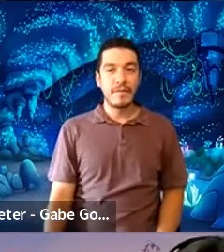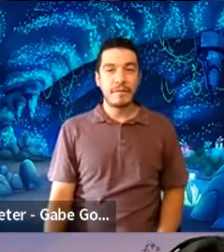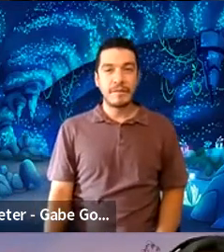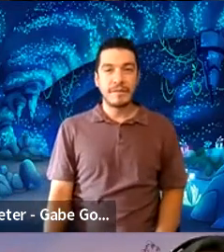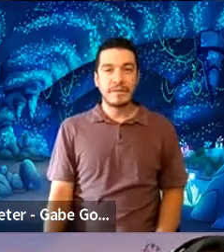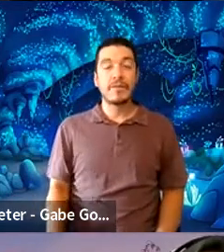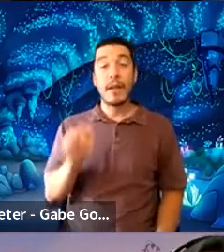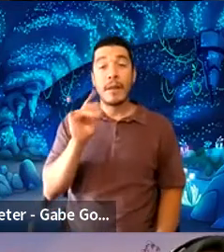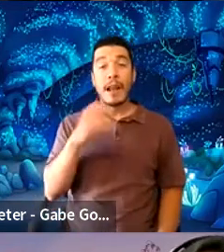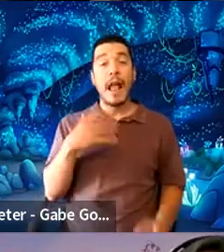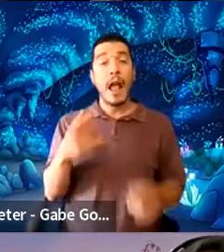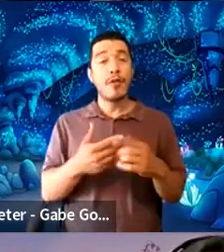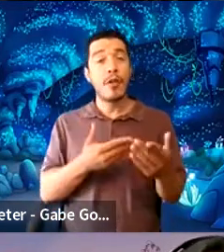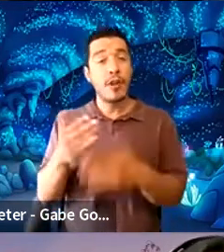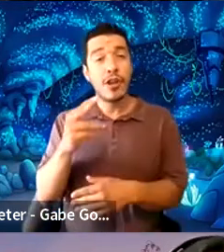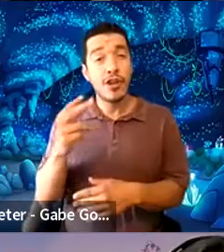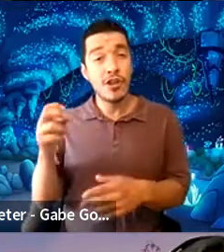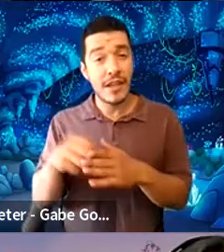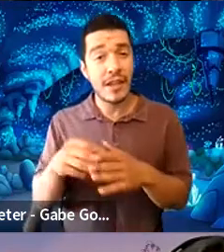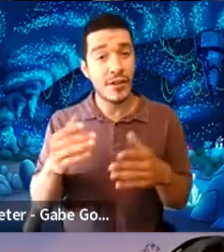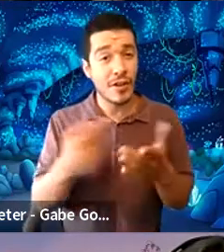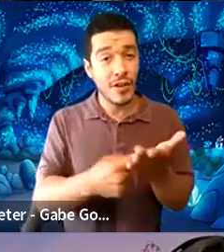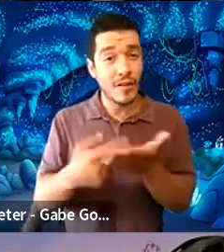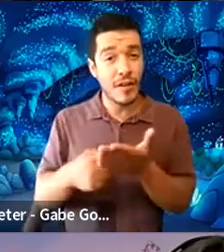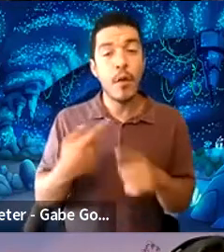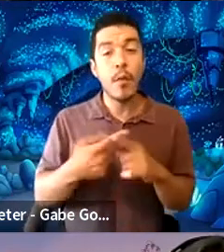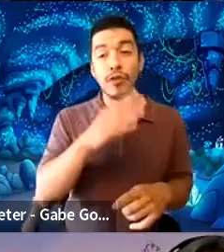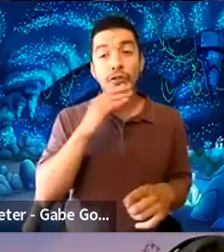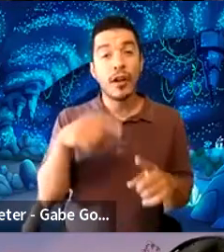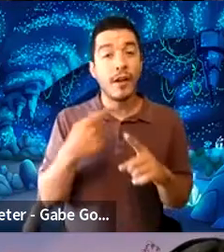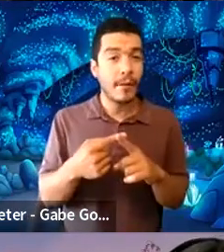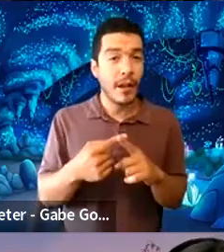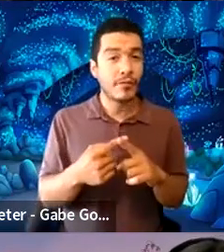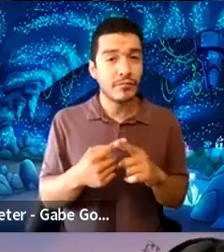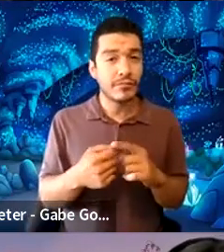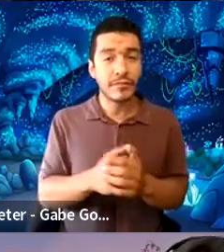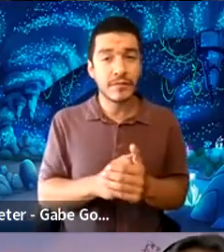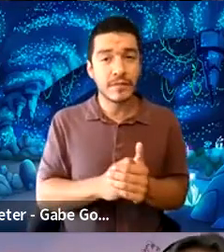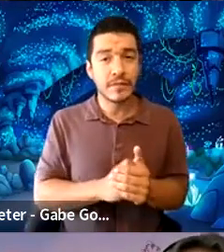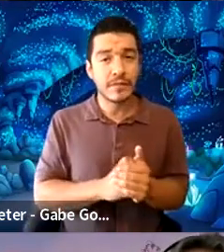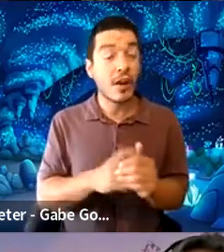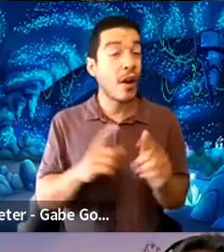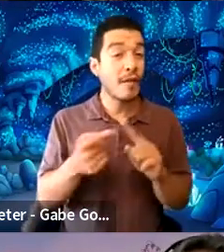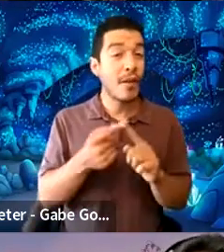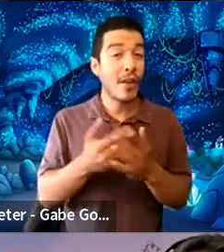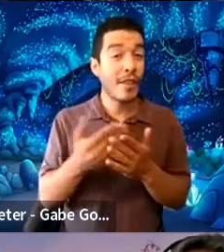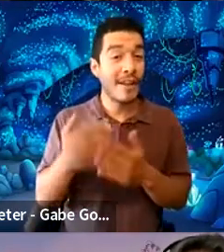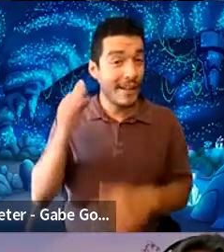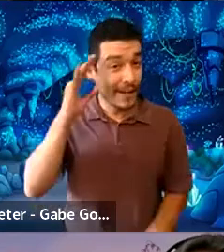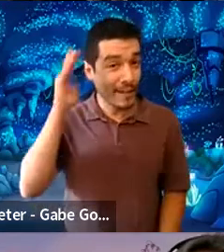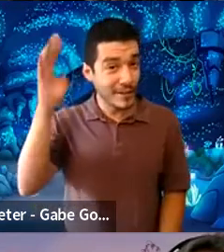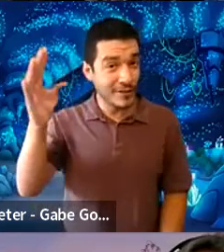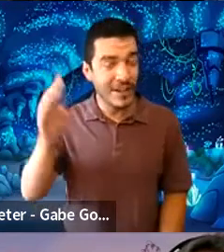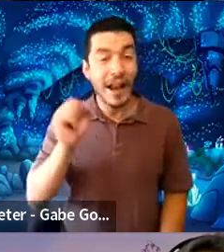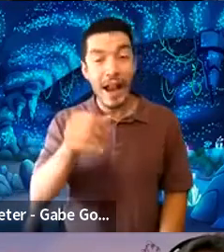bring Chee into the conversation. And when you were talking about first things invented, can